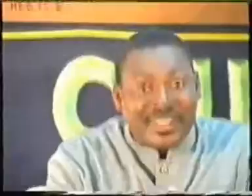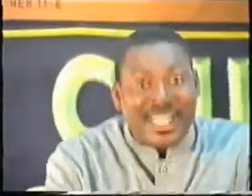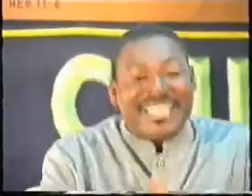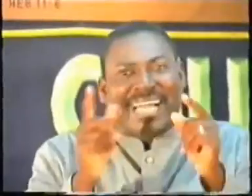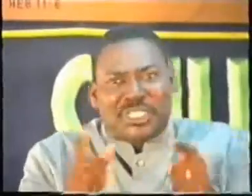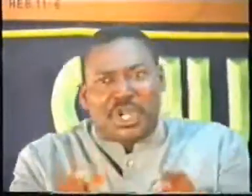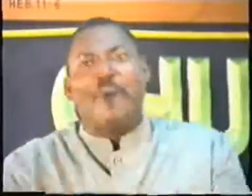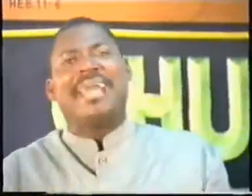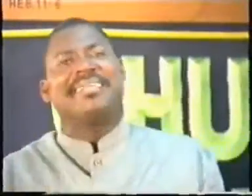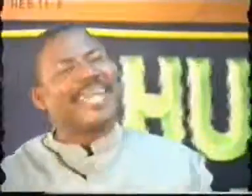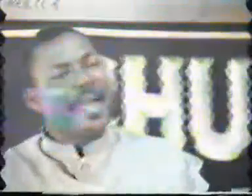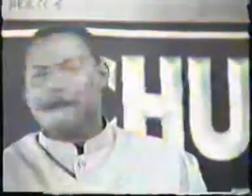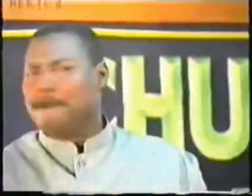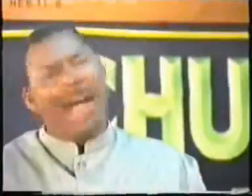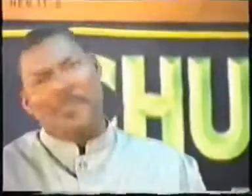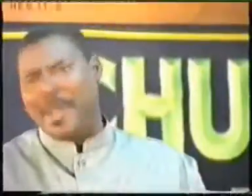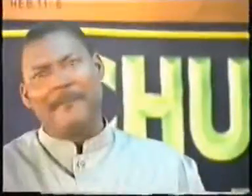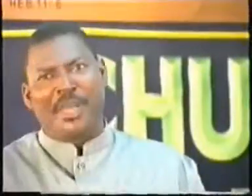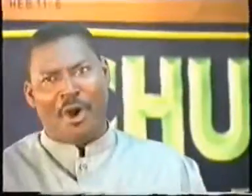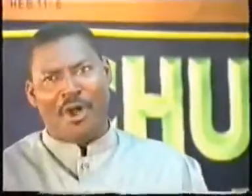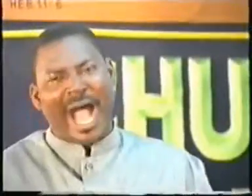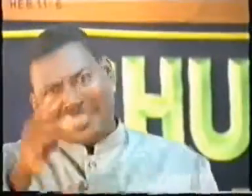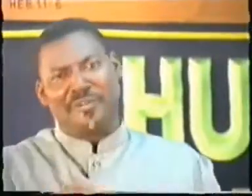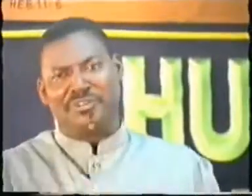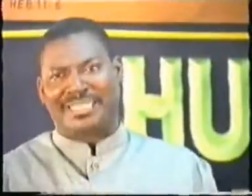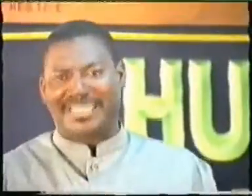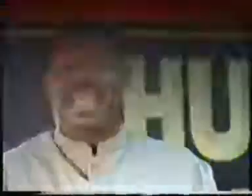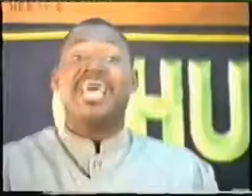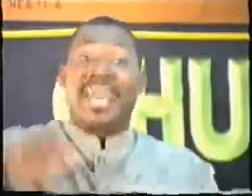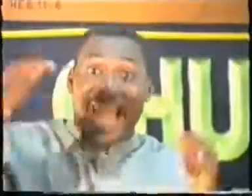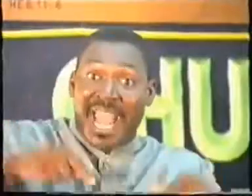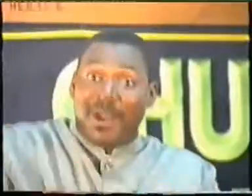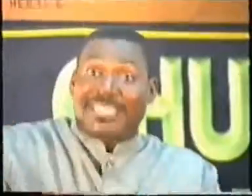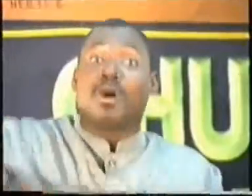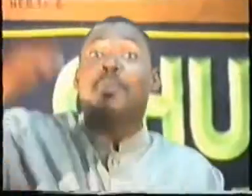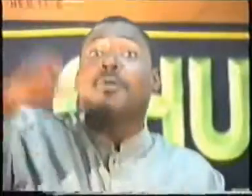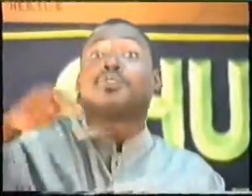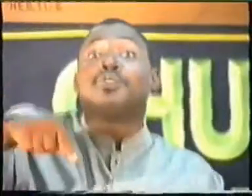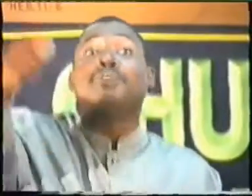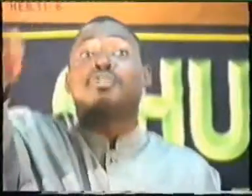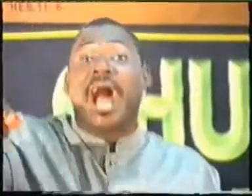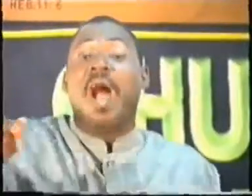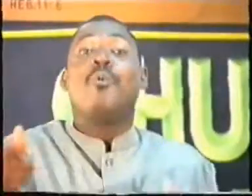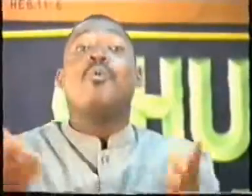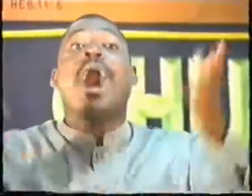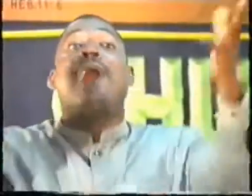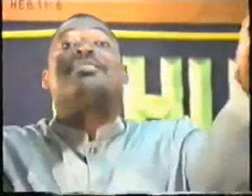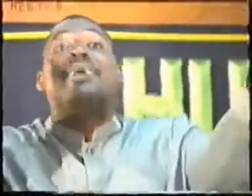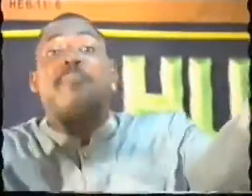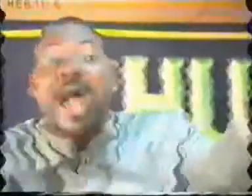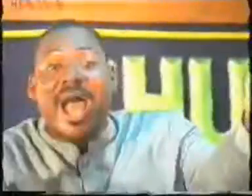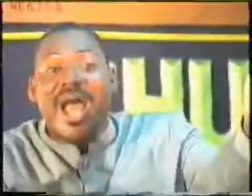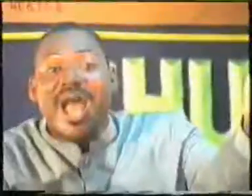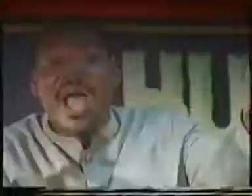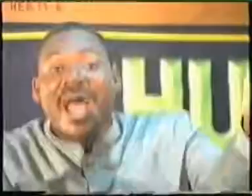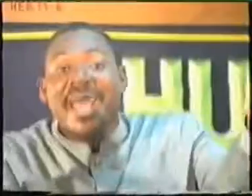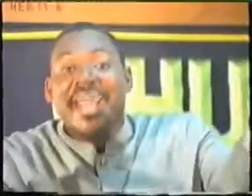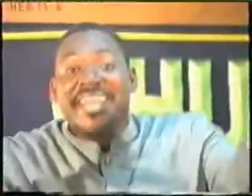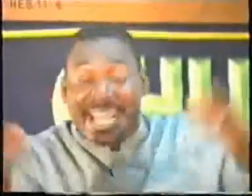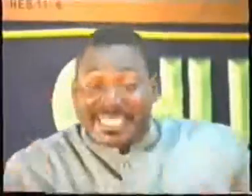ye nsa o ya kachira oman ne se Bible be bi ni ho a wose entia tai ene ya wate se wose be kọ so no atua wa o